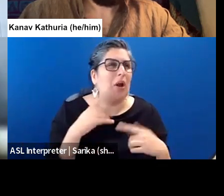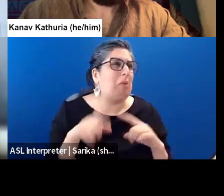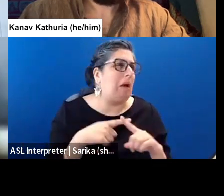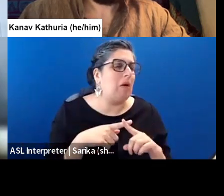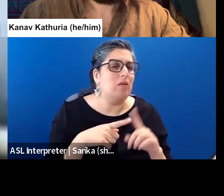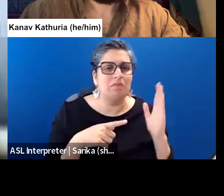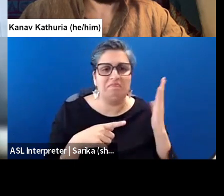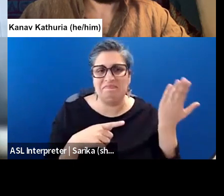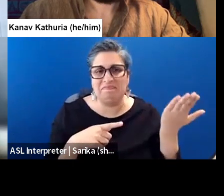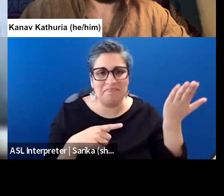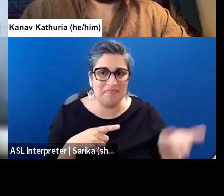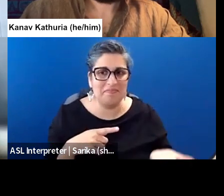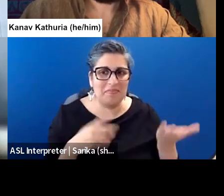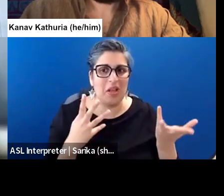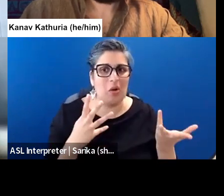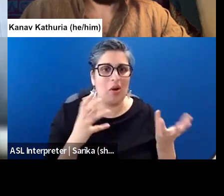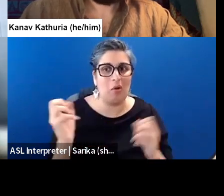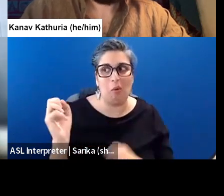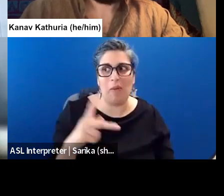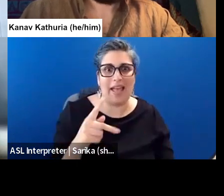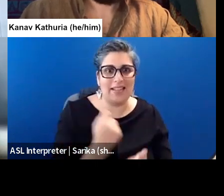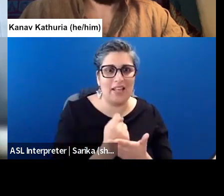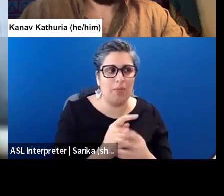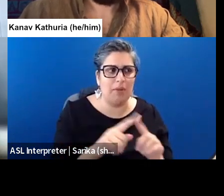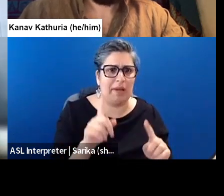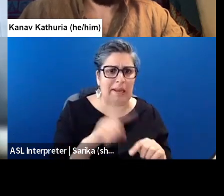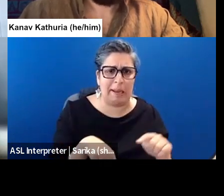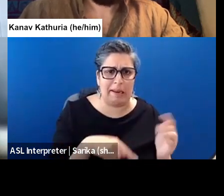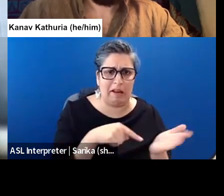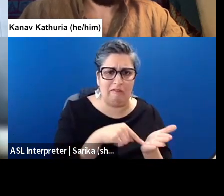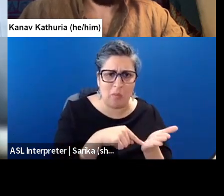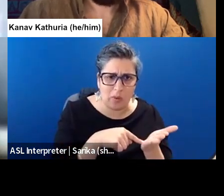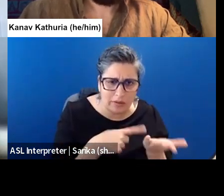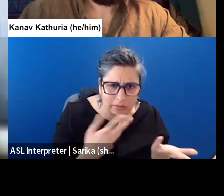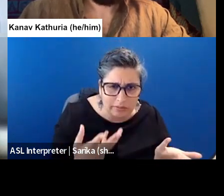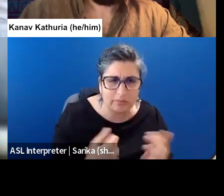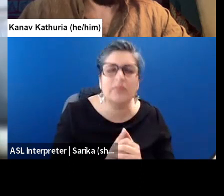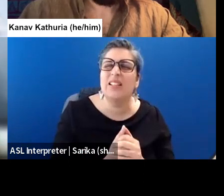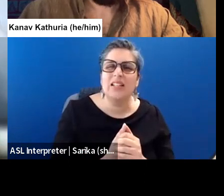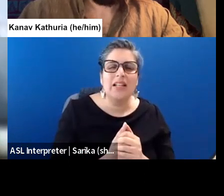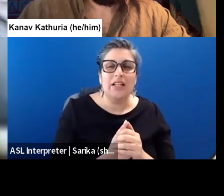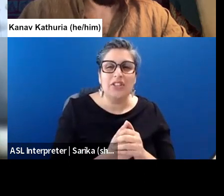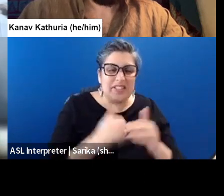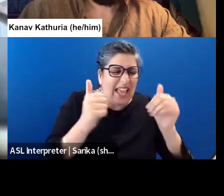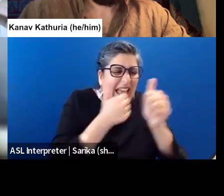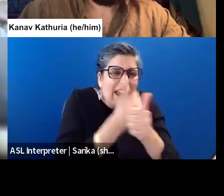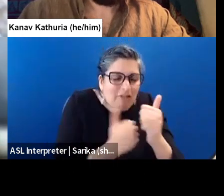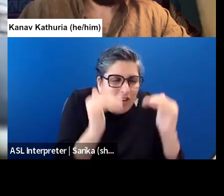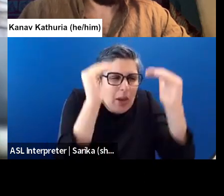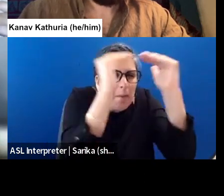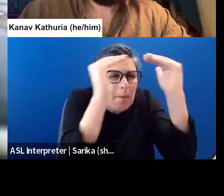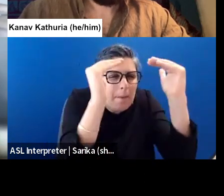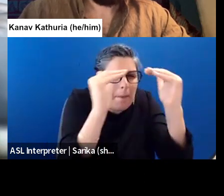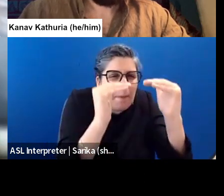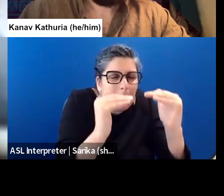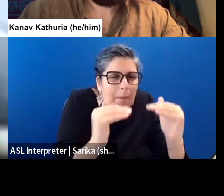they wanted to go back to therapy, but they couldn't afford it, right? So it's just like at every point